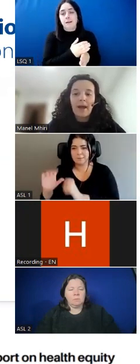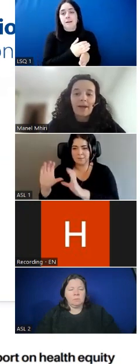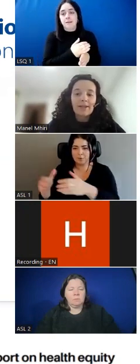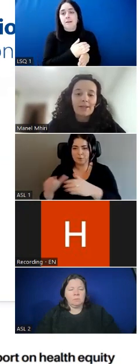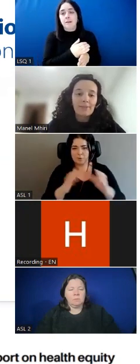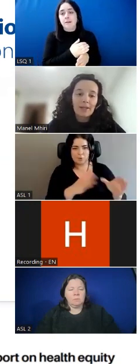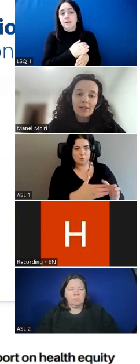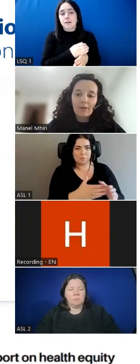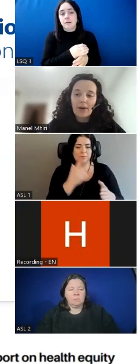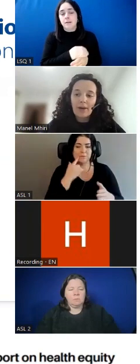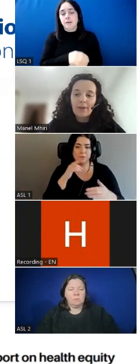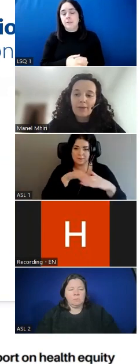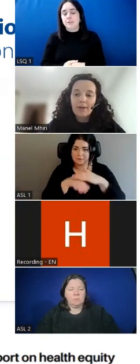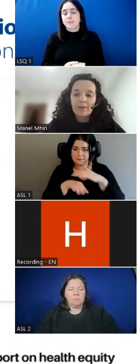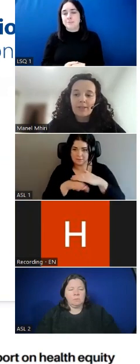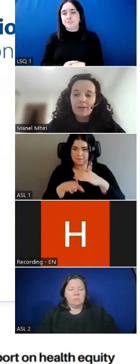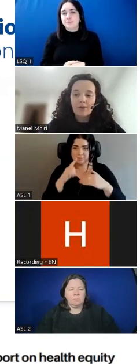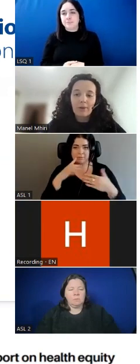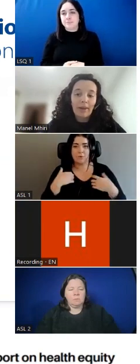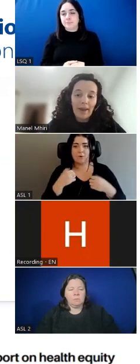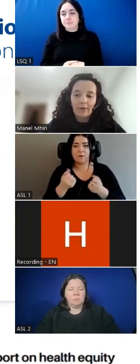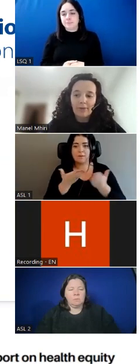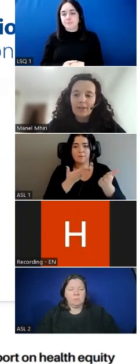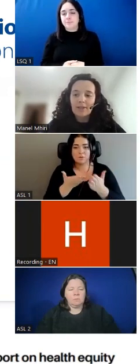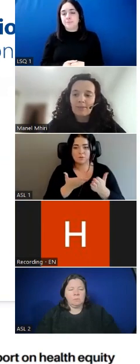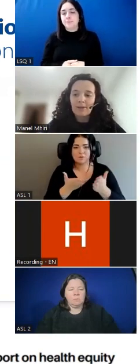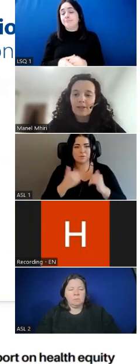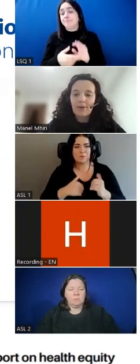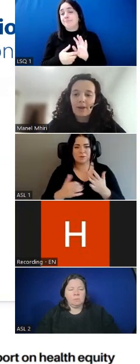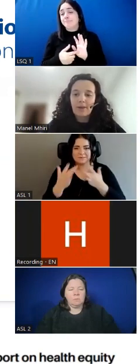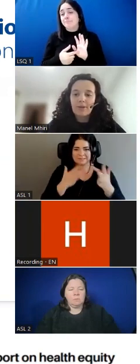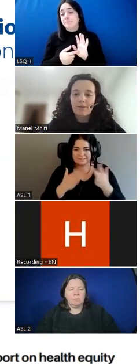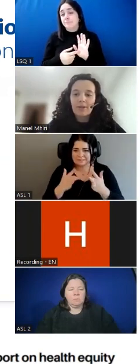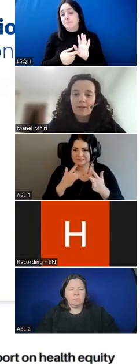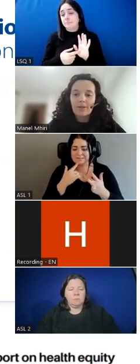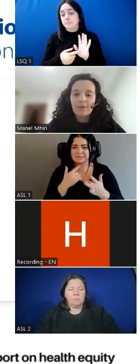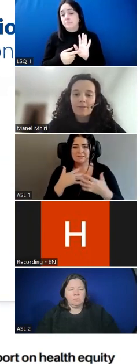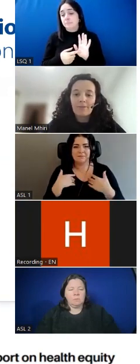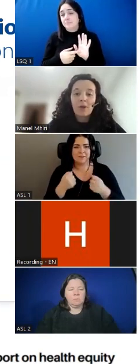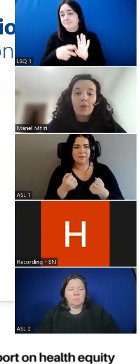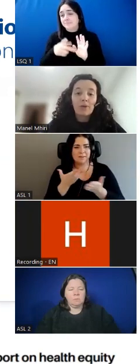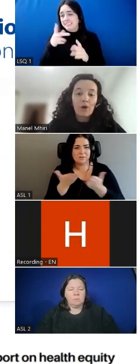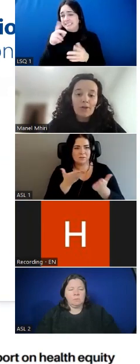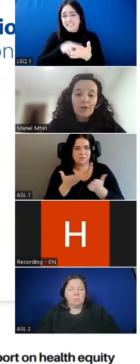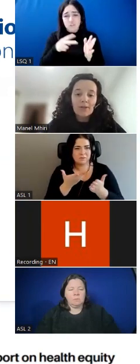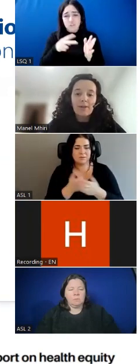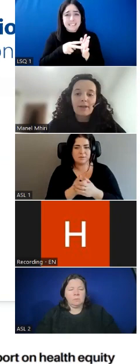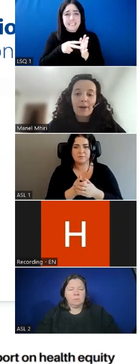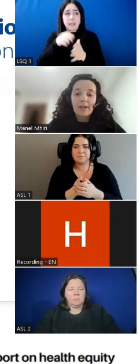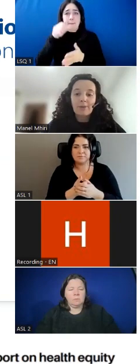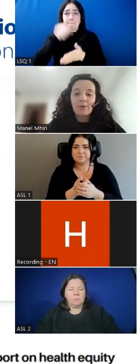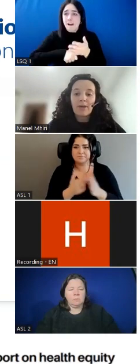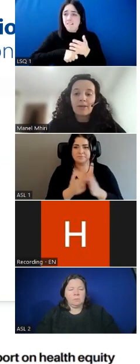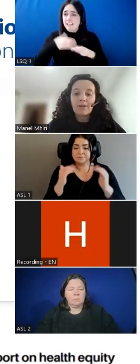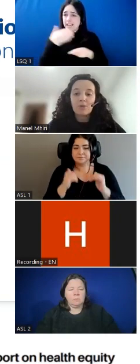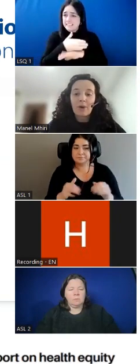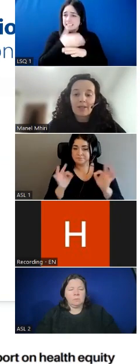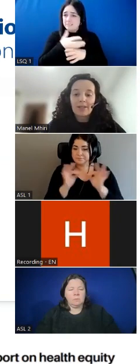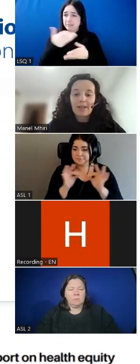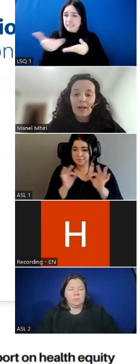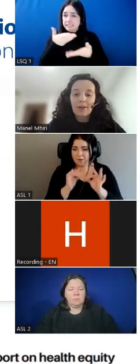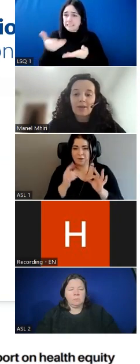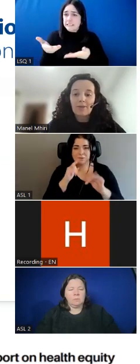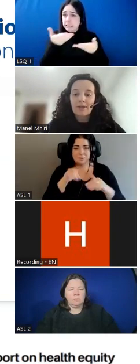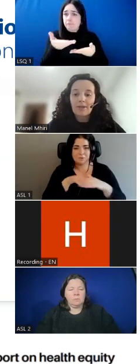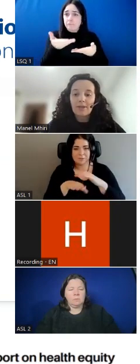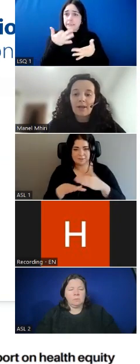like accessibility of health services or the lack of accessibility of health services, the costs that might be related to